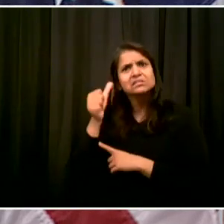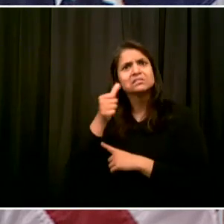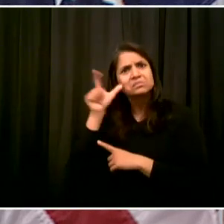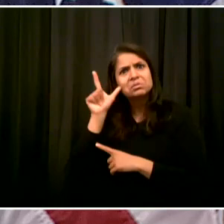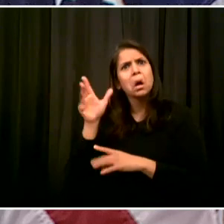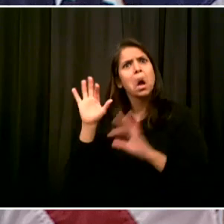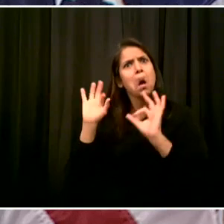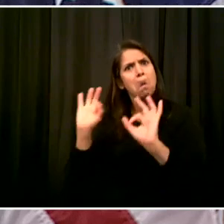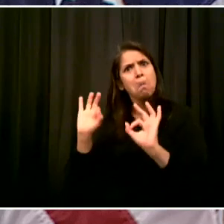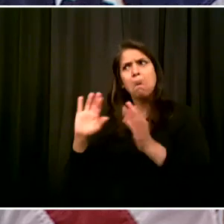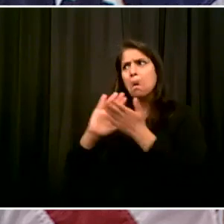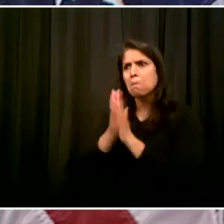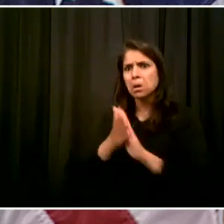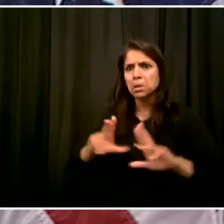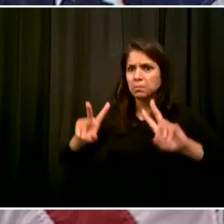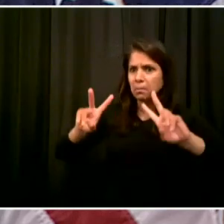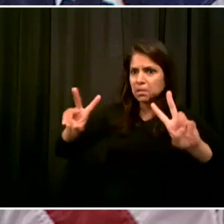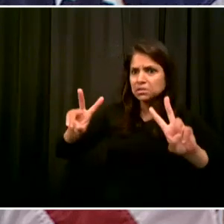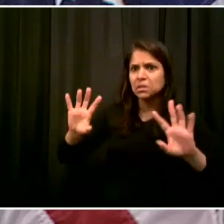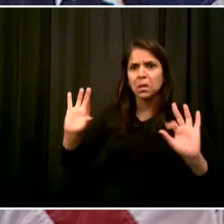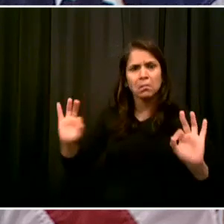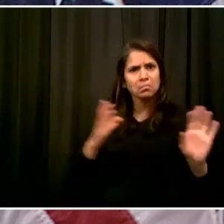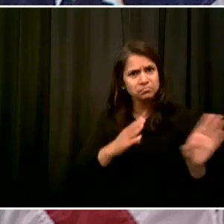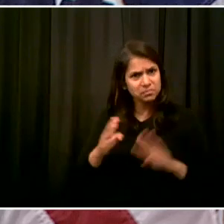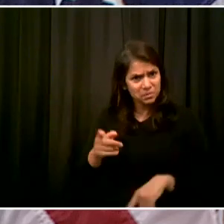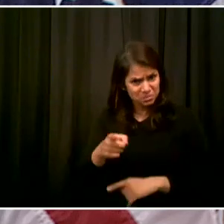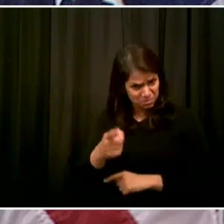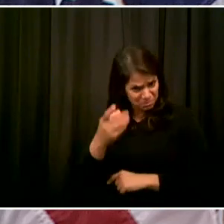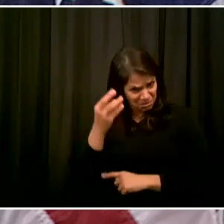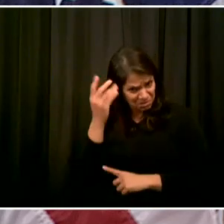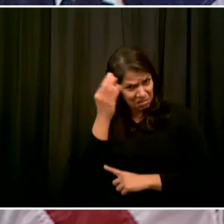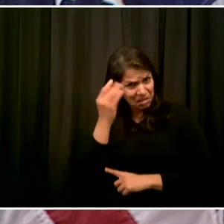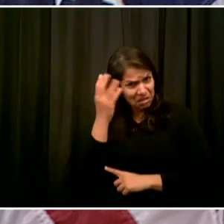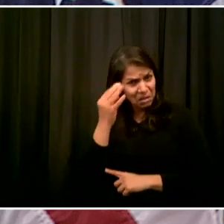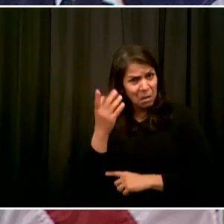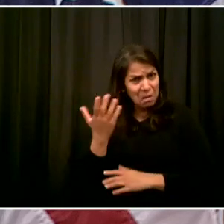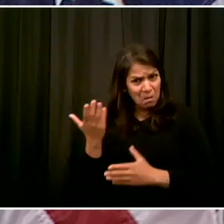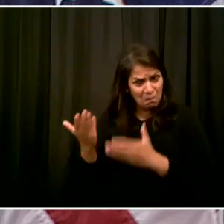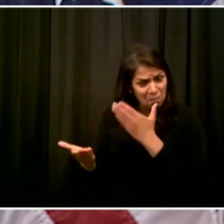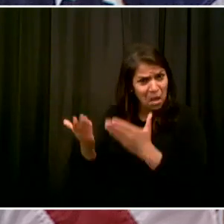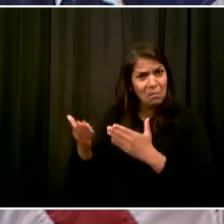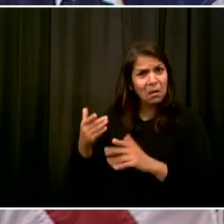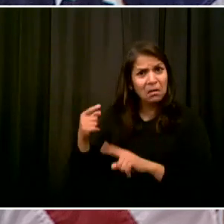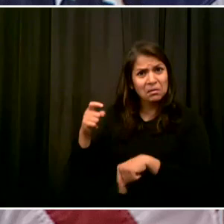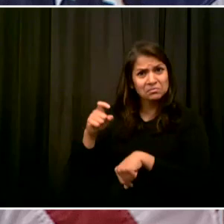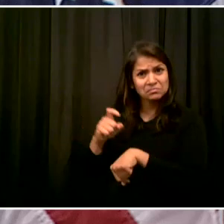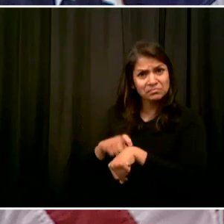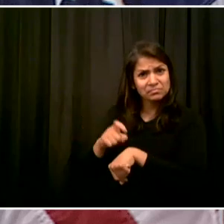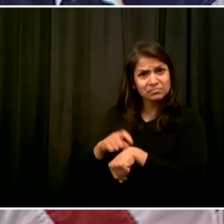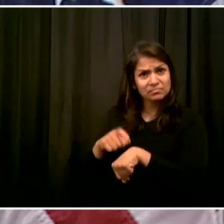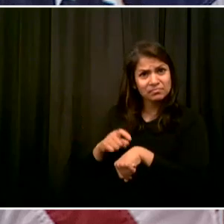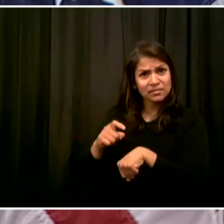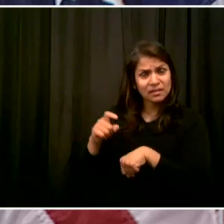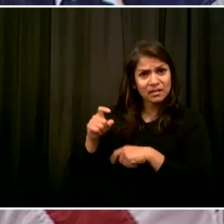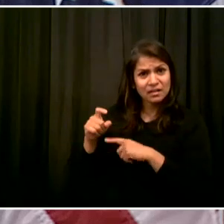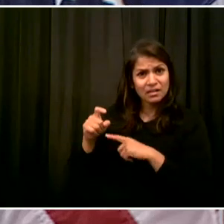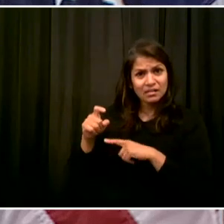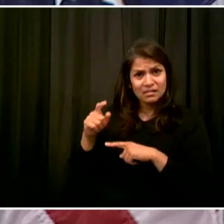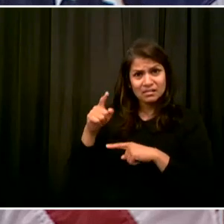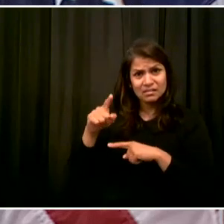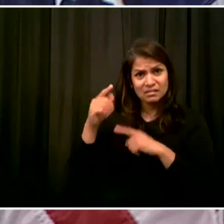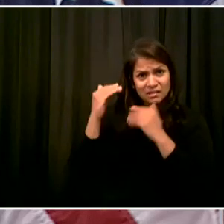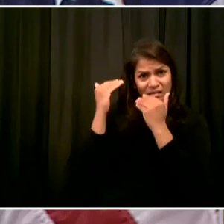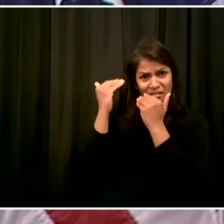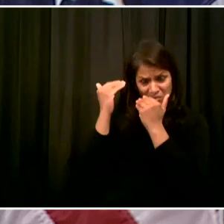it? That maybe the curfew here is doing more harm than good. I know, I guess it feels like you can't win